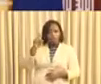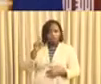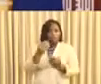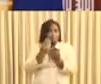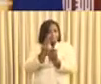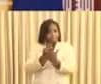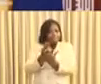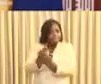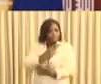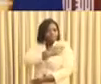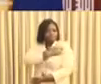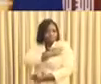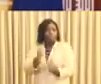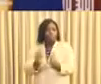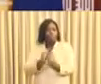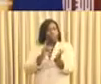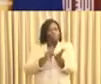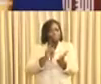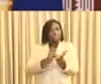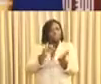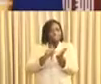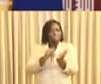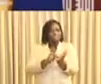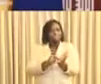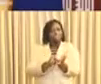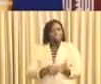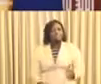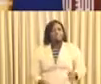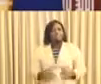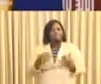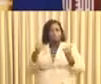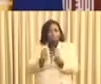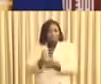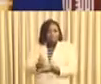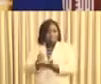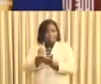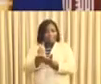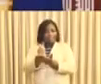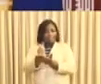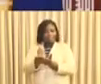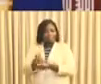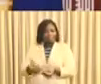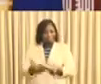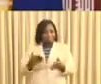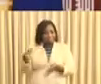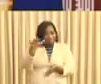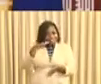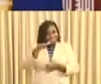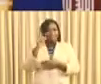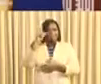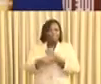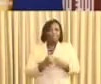health workers. And the intention is to complete them within a year. We have also put in